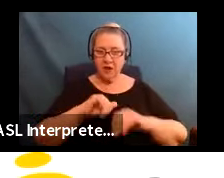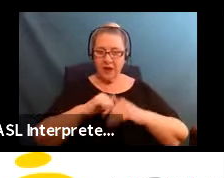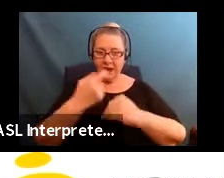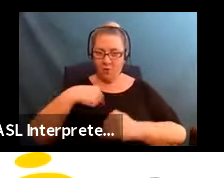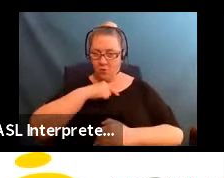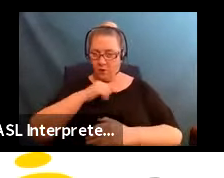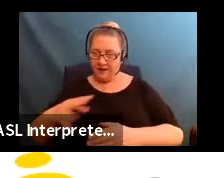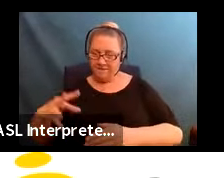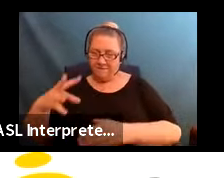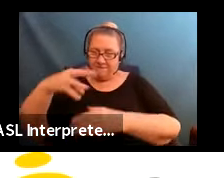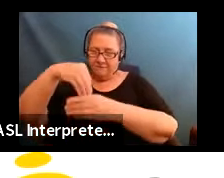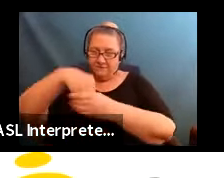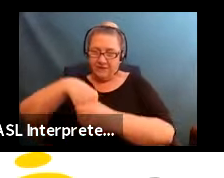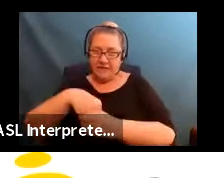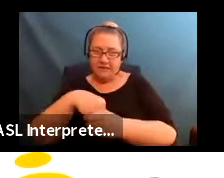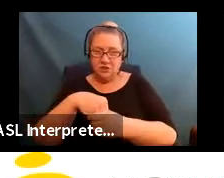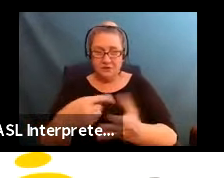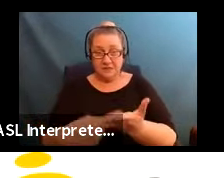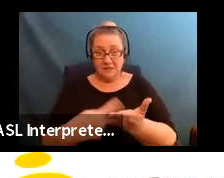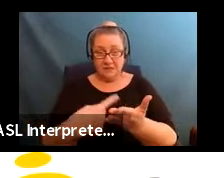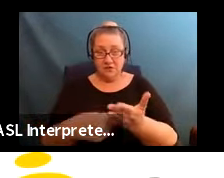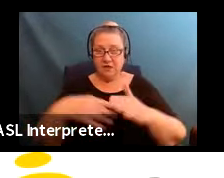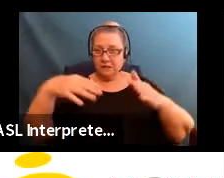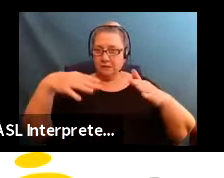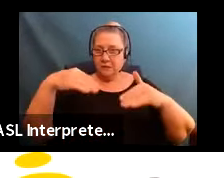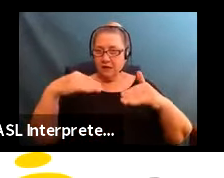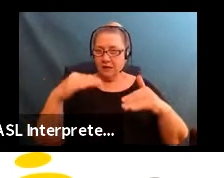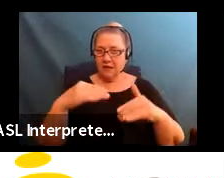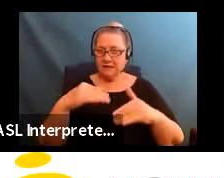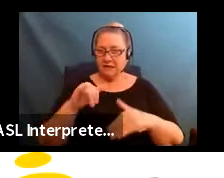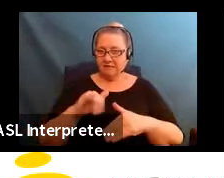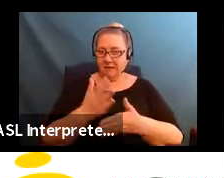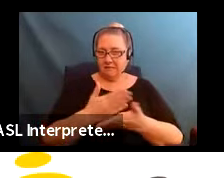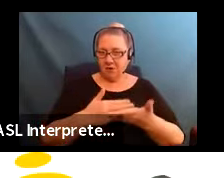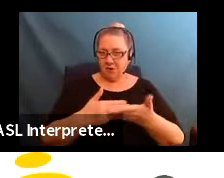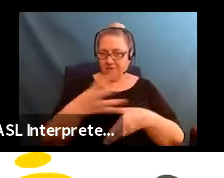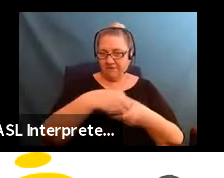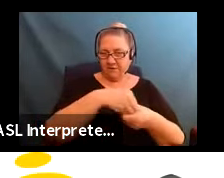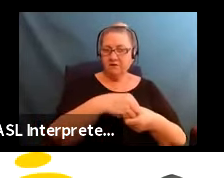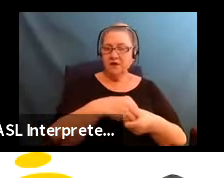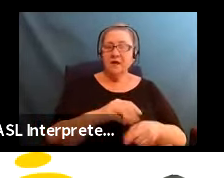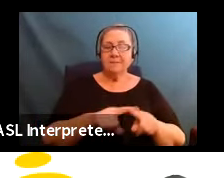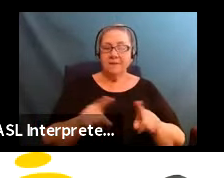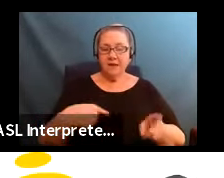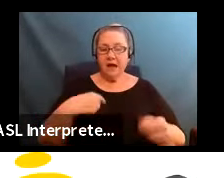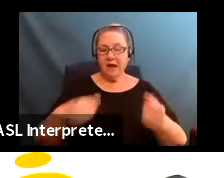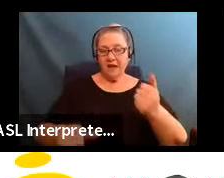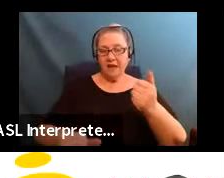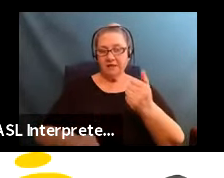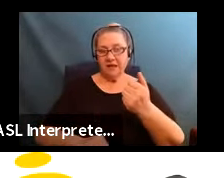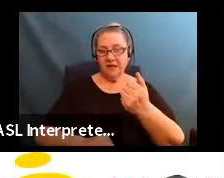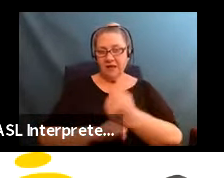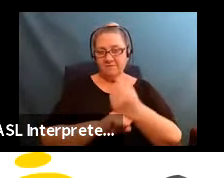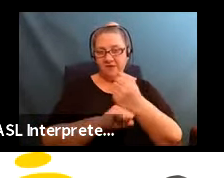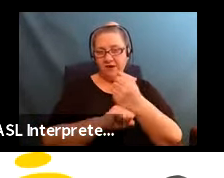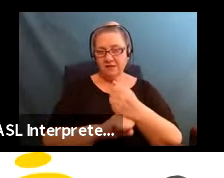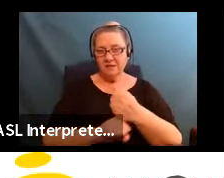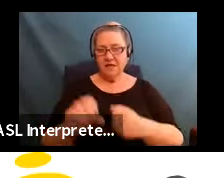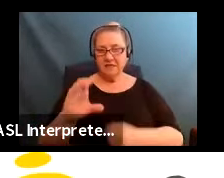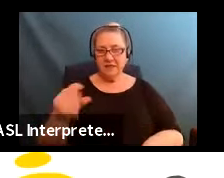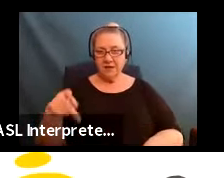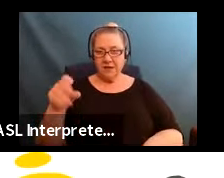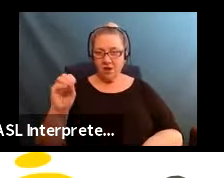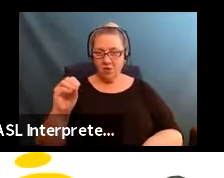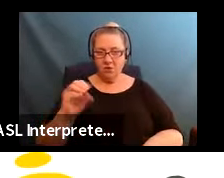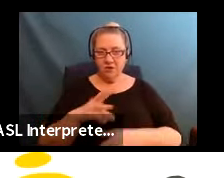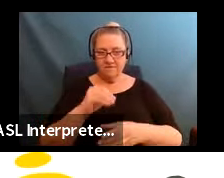discussion because it hasn't gotten to that point yet. But I certainly would advocate that CBOs be part of that discussion early on, that